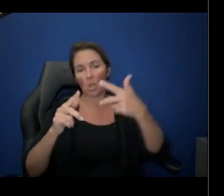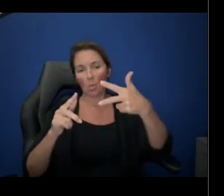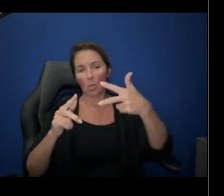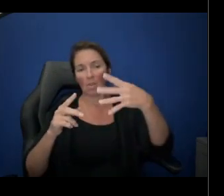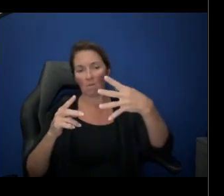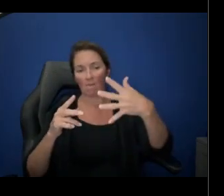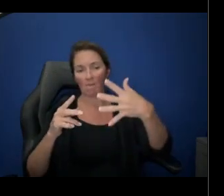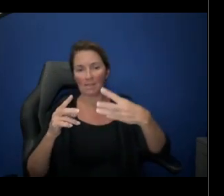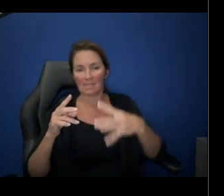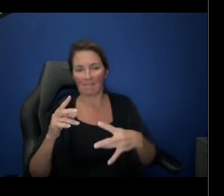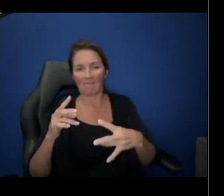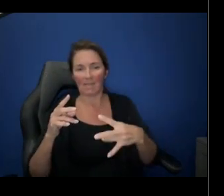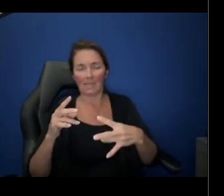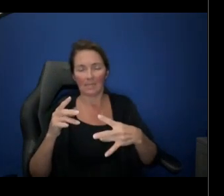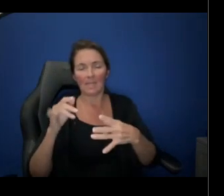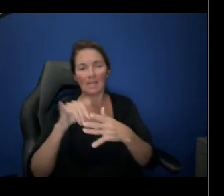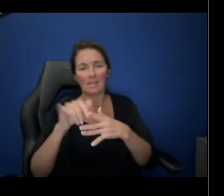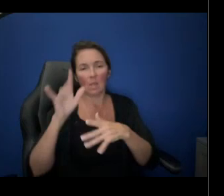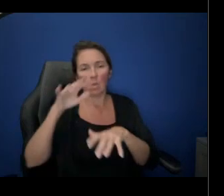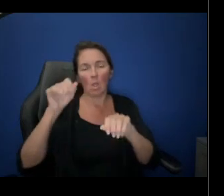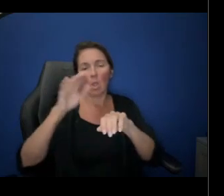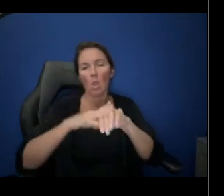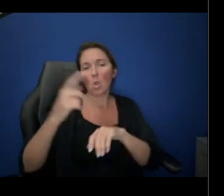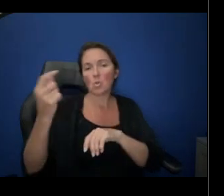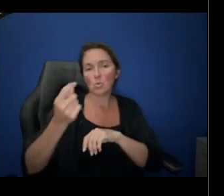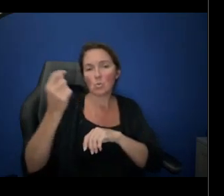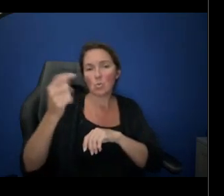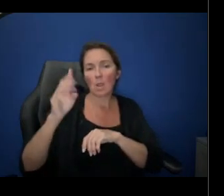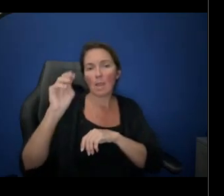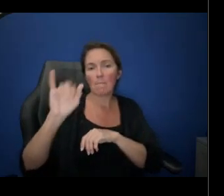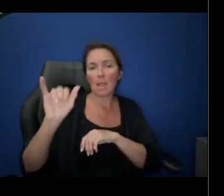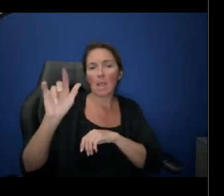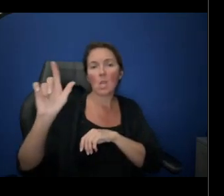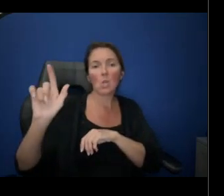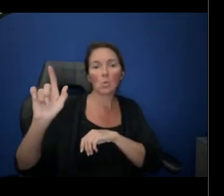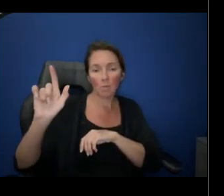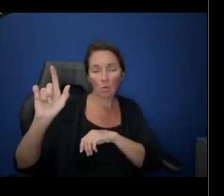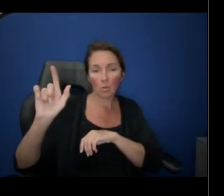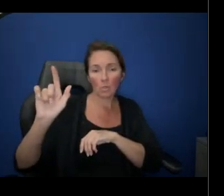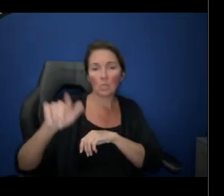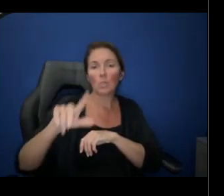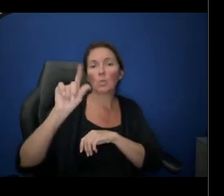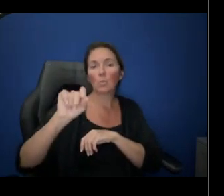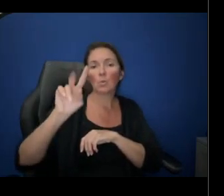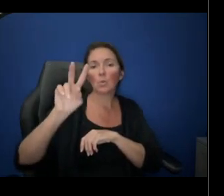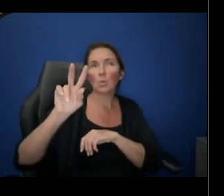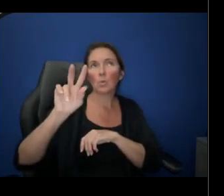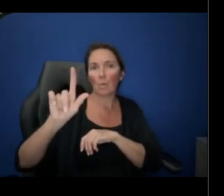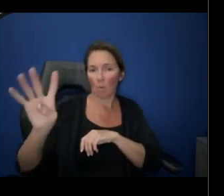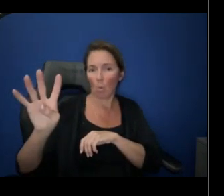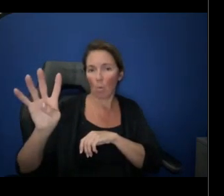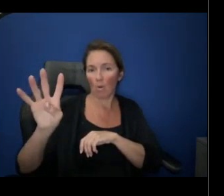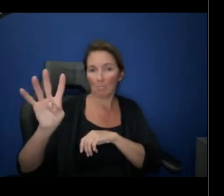7, and that will be held on Tuesday, May the 21st, 2024.